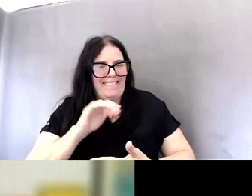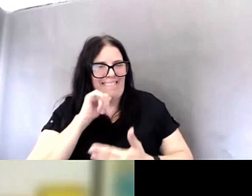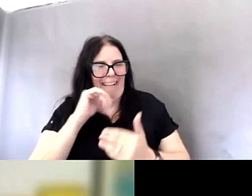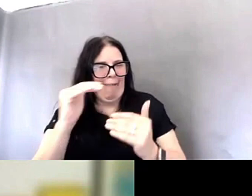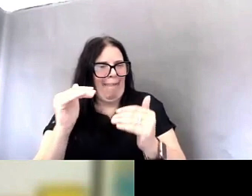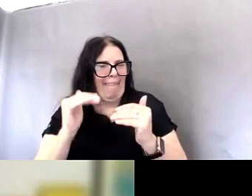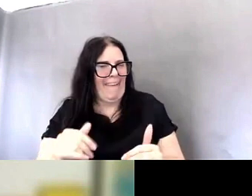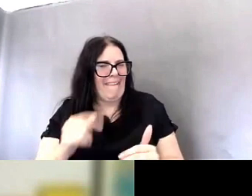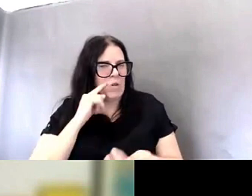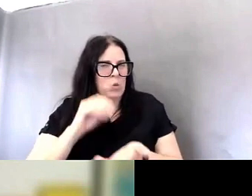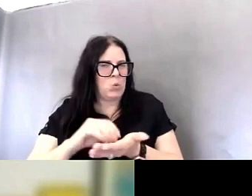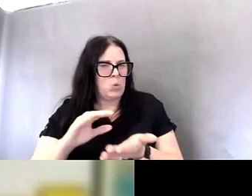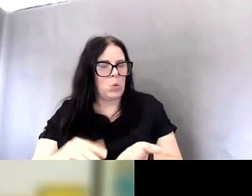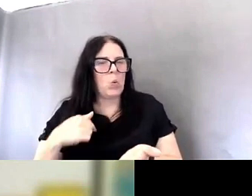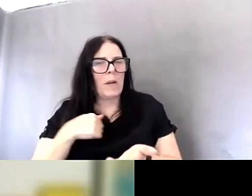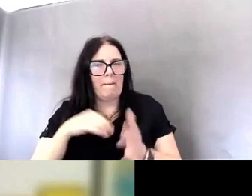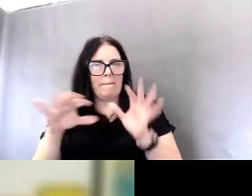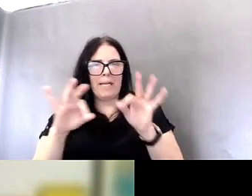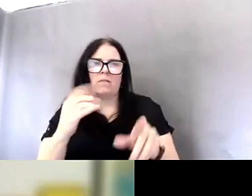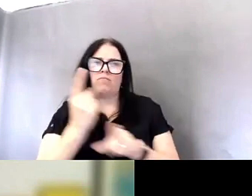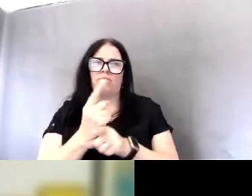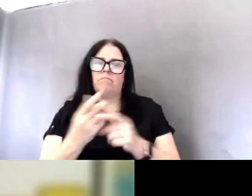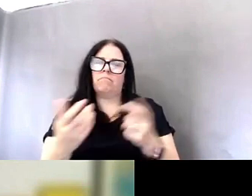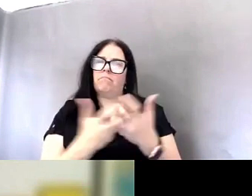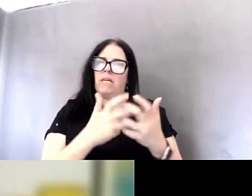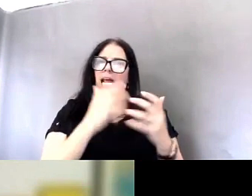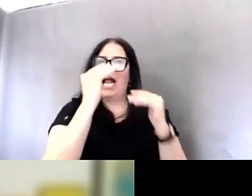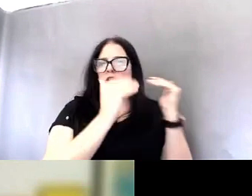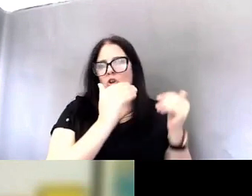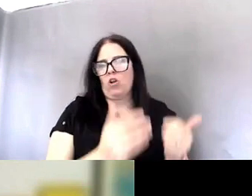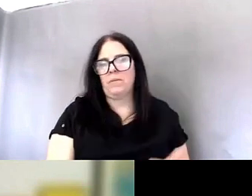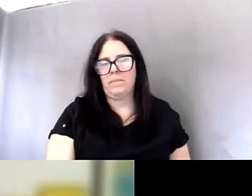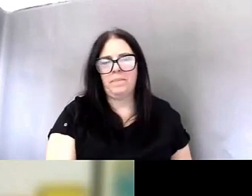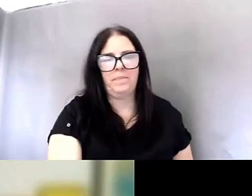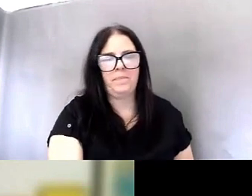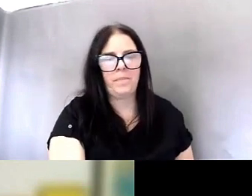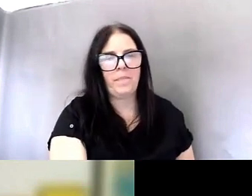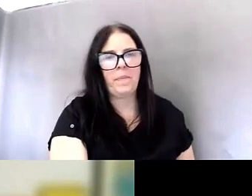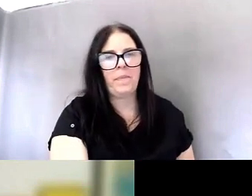tone or content that wasn't appropriate. Yeah.